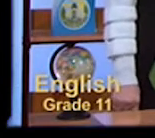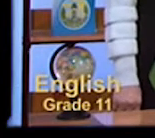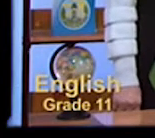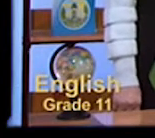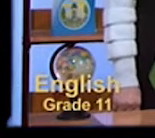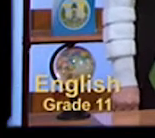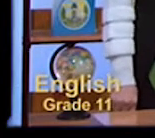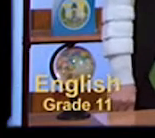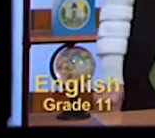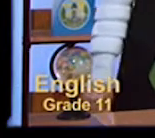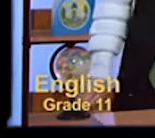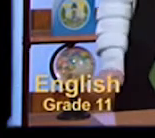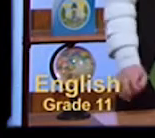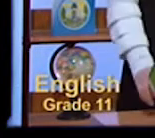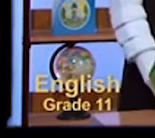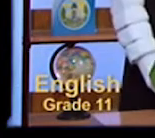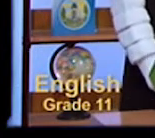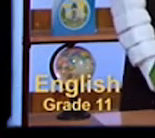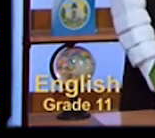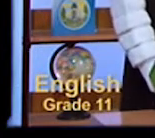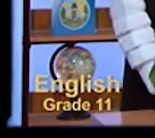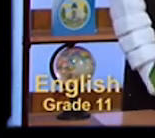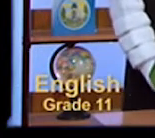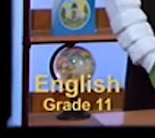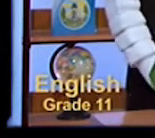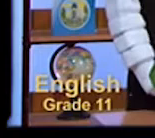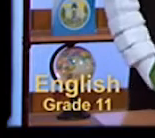independently and try to do your best.